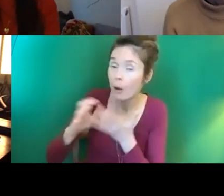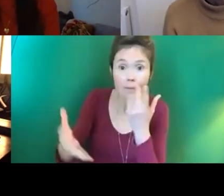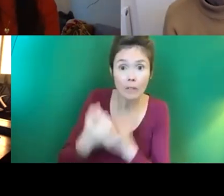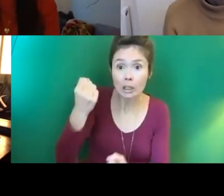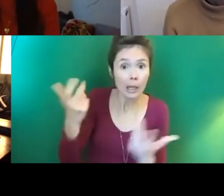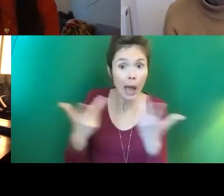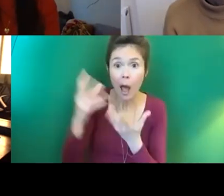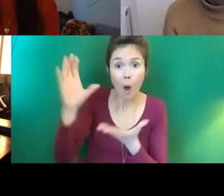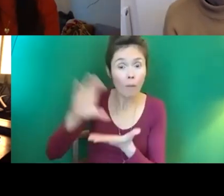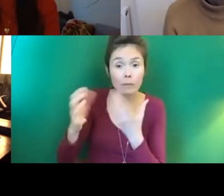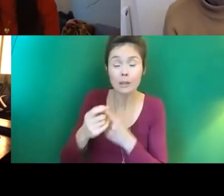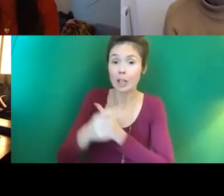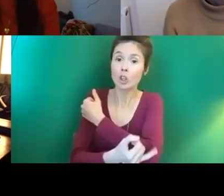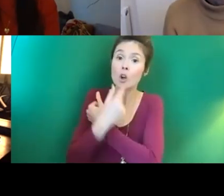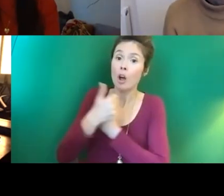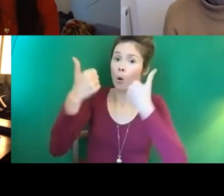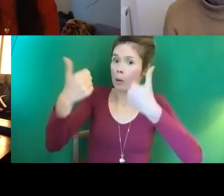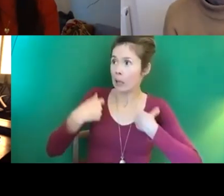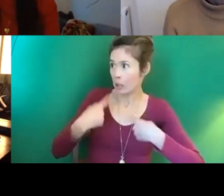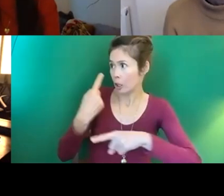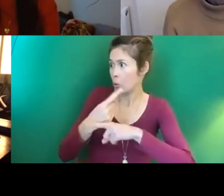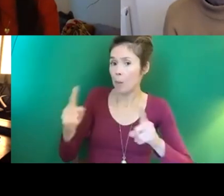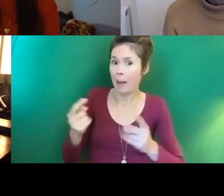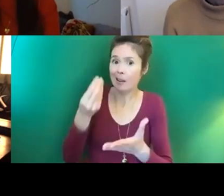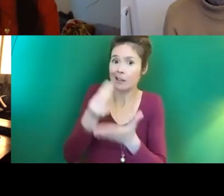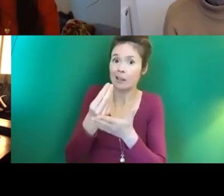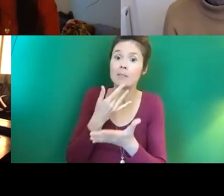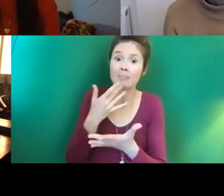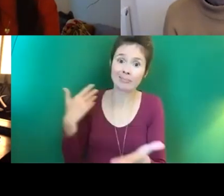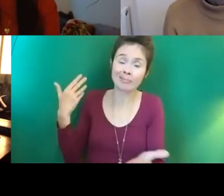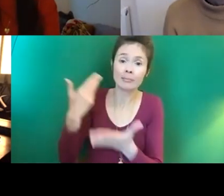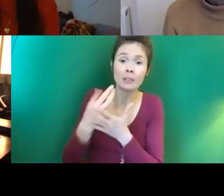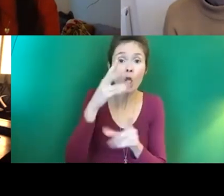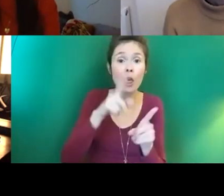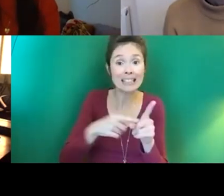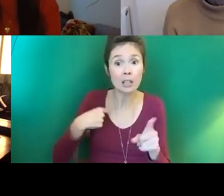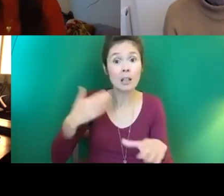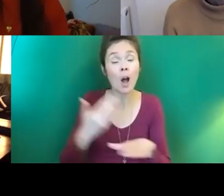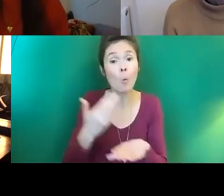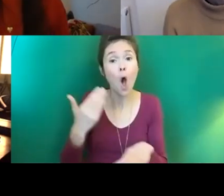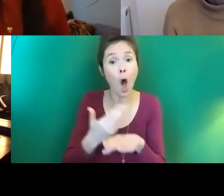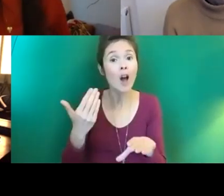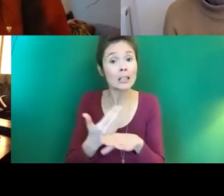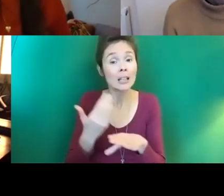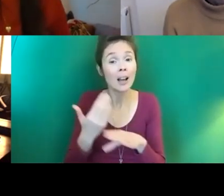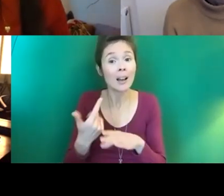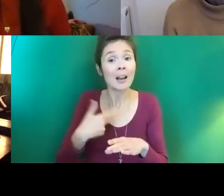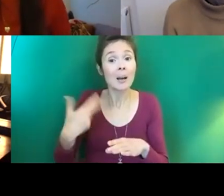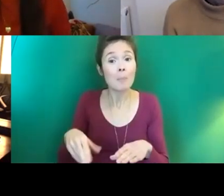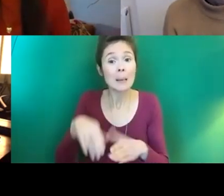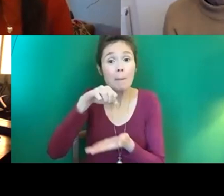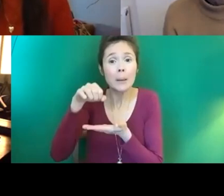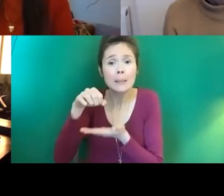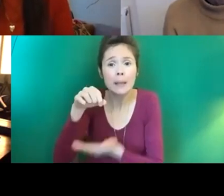I'll go first with the money side of things, because for 30 years of my career, I've been doing it on a shoestring,